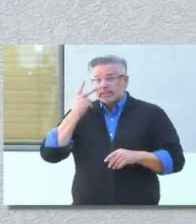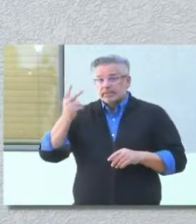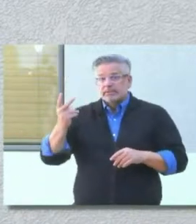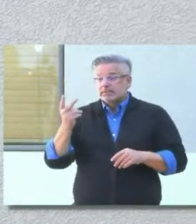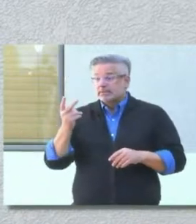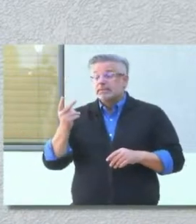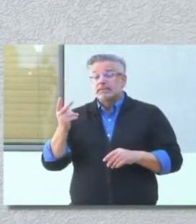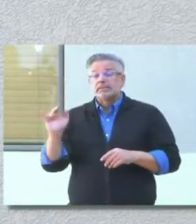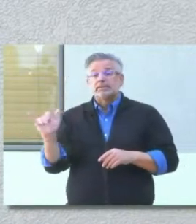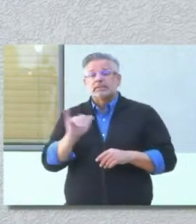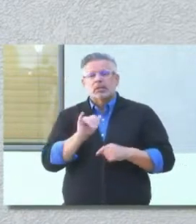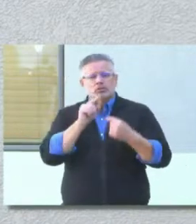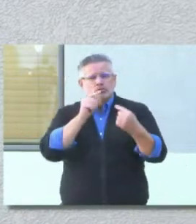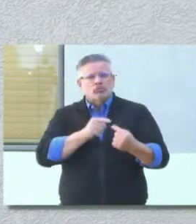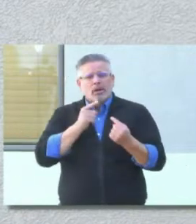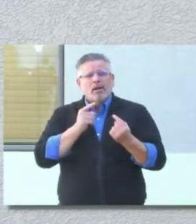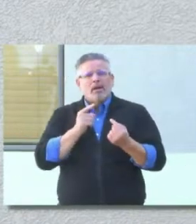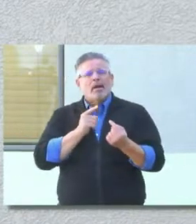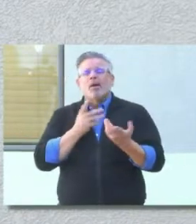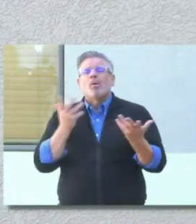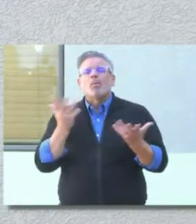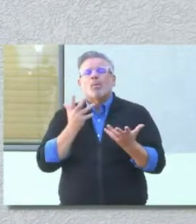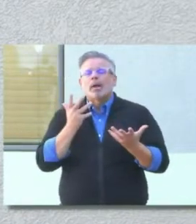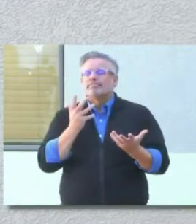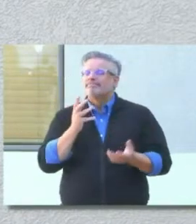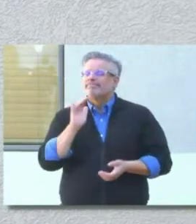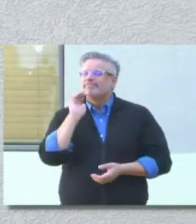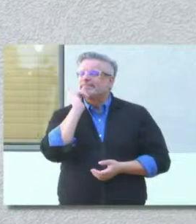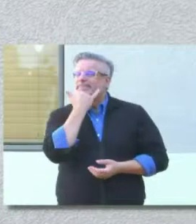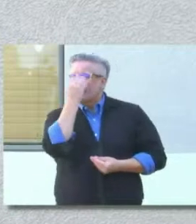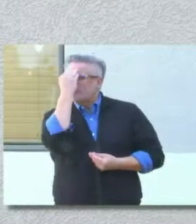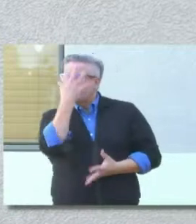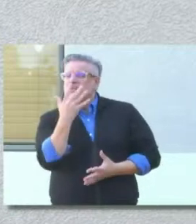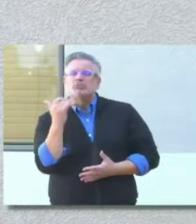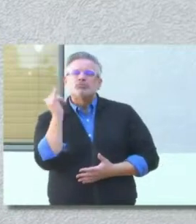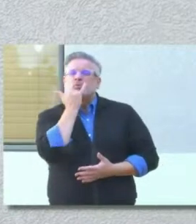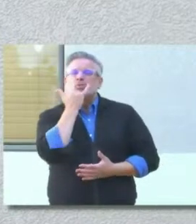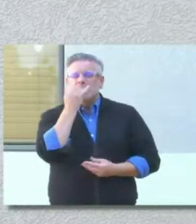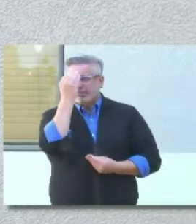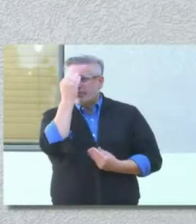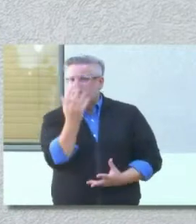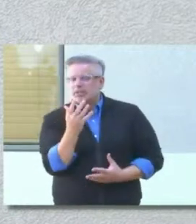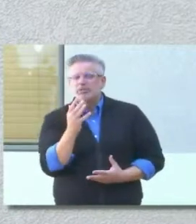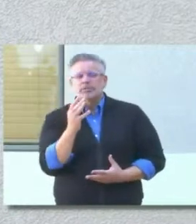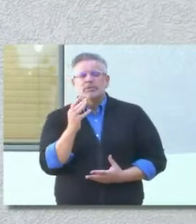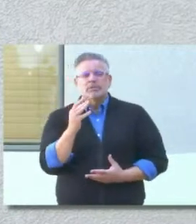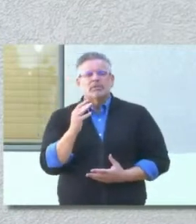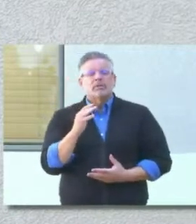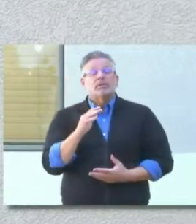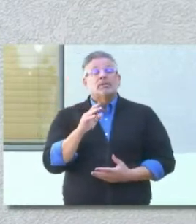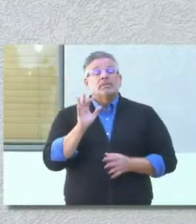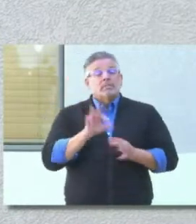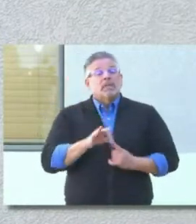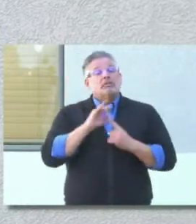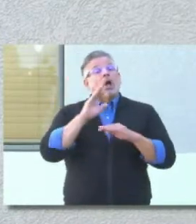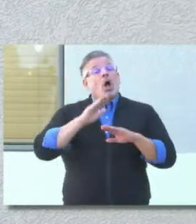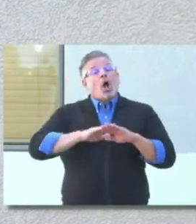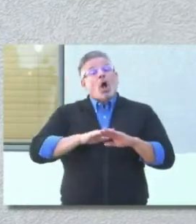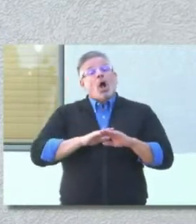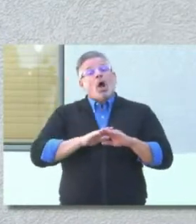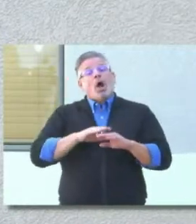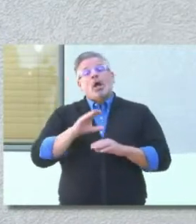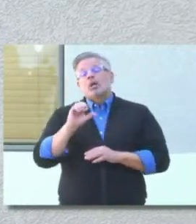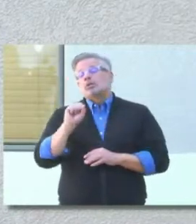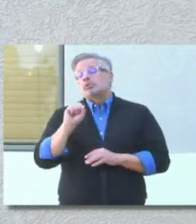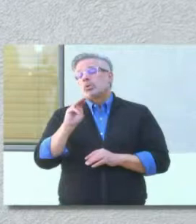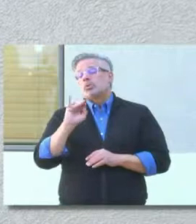now. The struggle against misinformation and disinformation, and not just, but especially on social media.